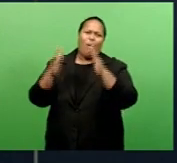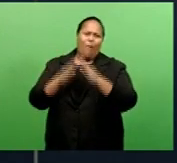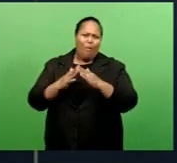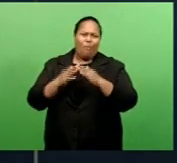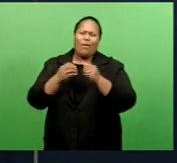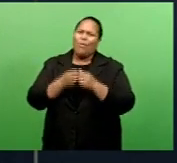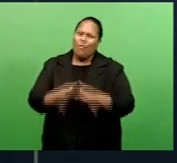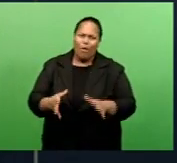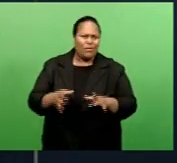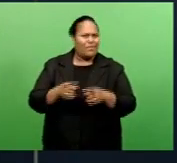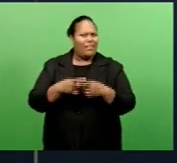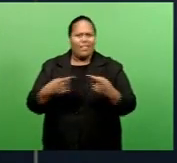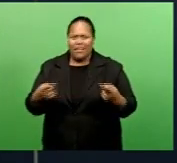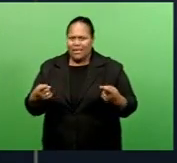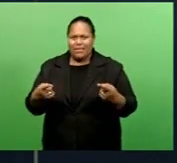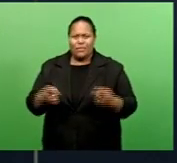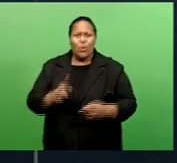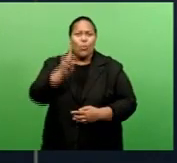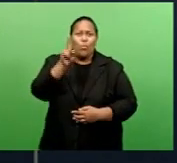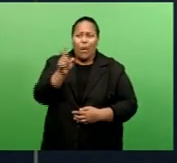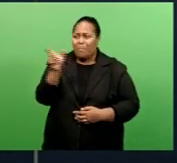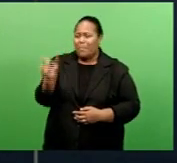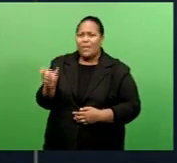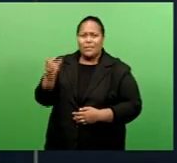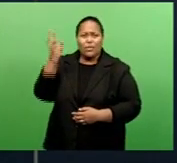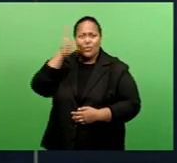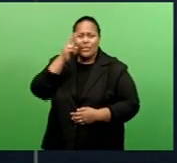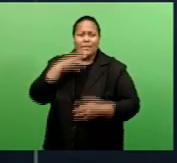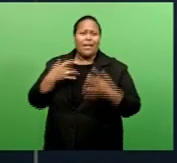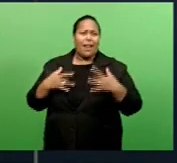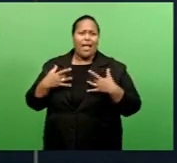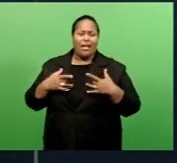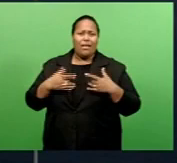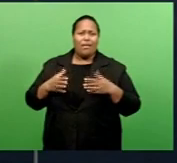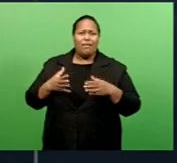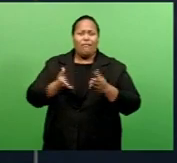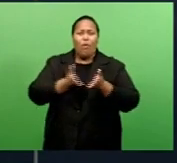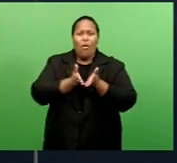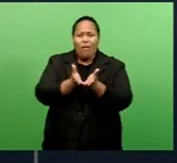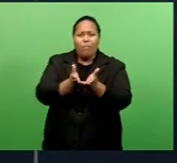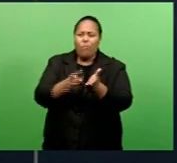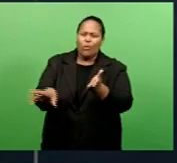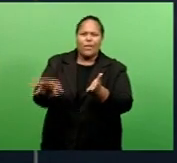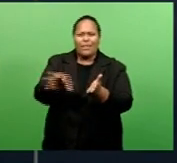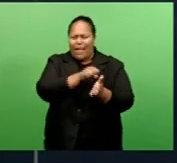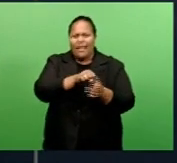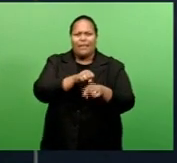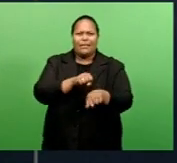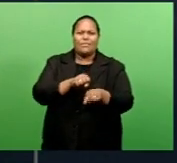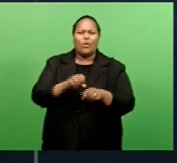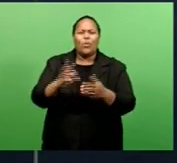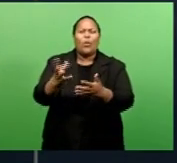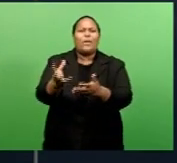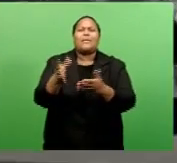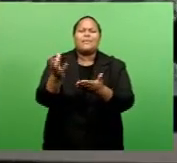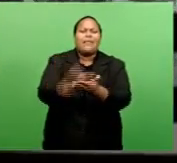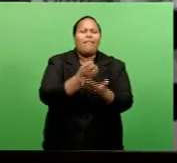resident risked his life to retrieve a canoe so he could rescue stranded families. Dipesh Kumar reports.